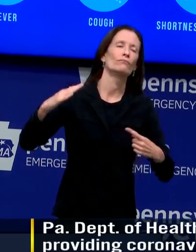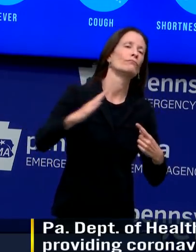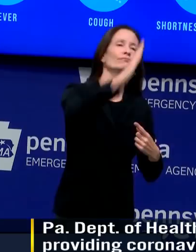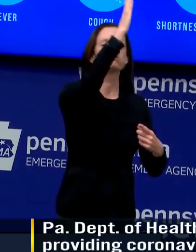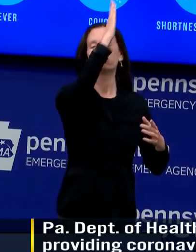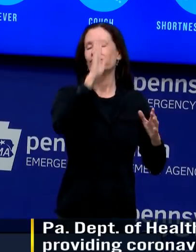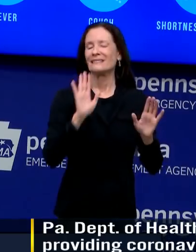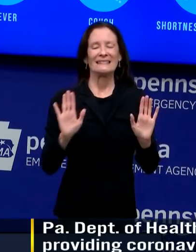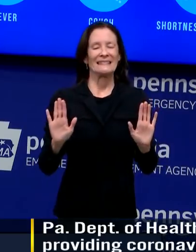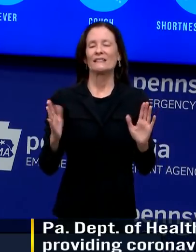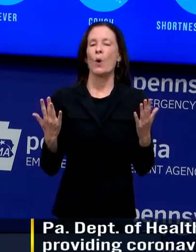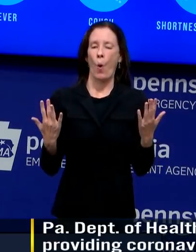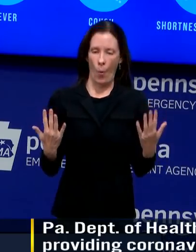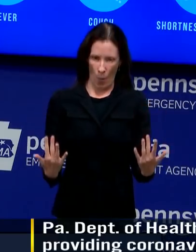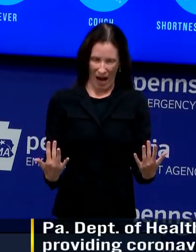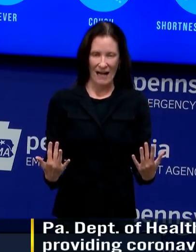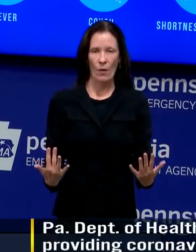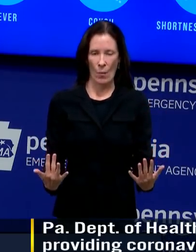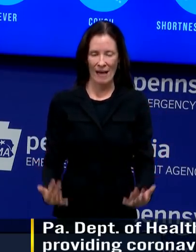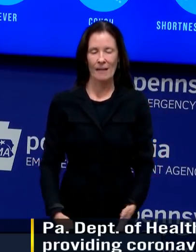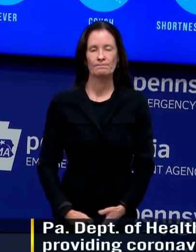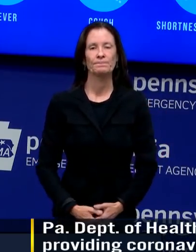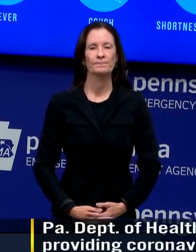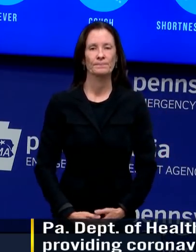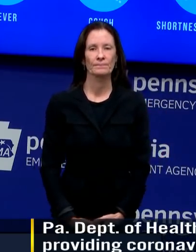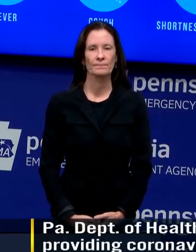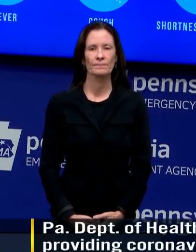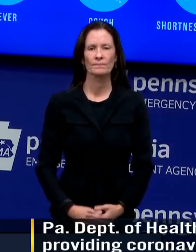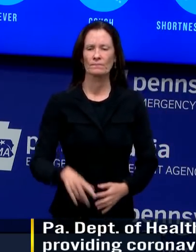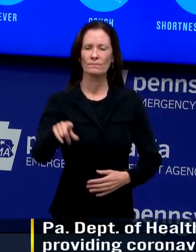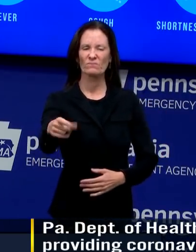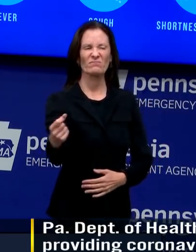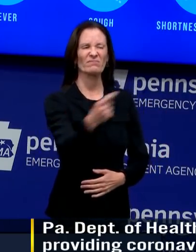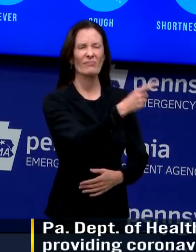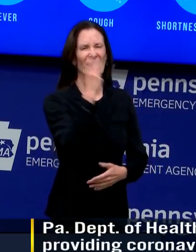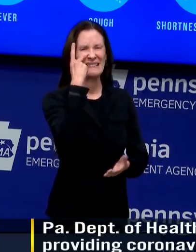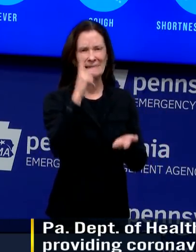Dr. Levine, from the Capitol Star, HAP said that it was in talks with the